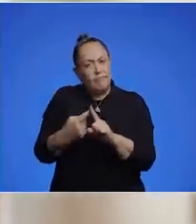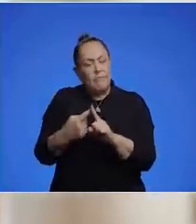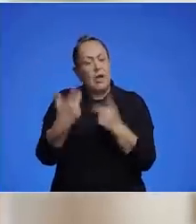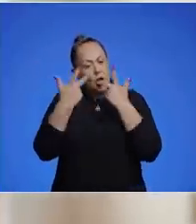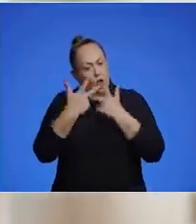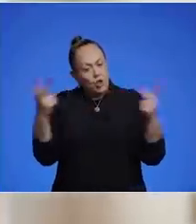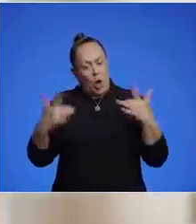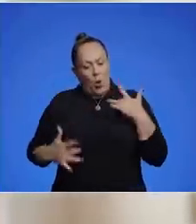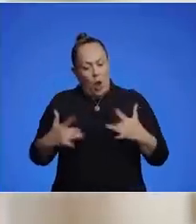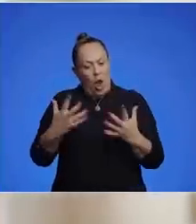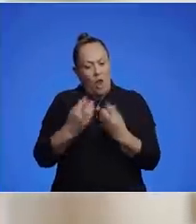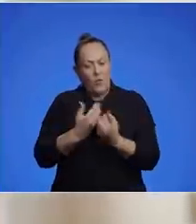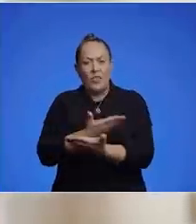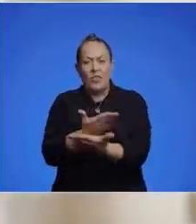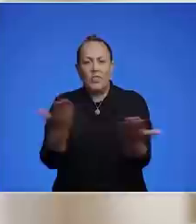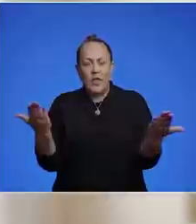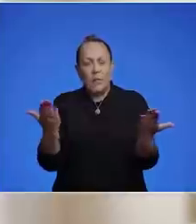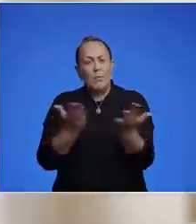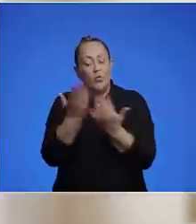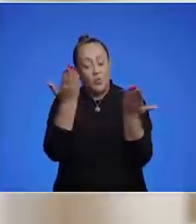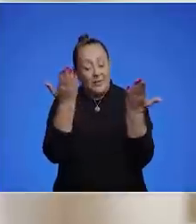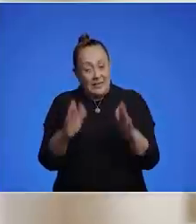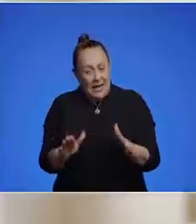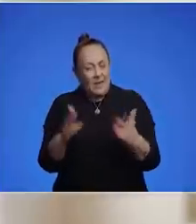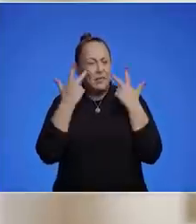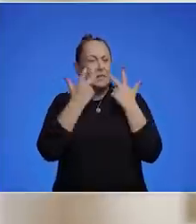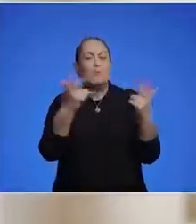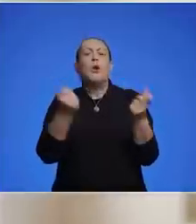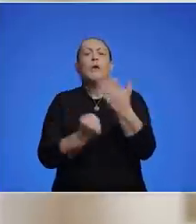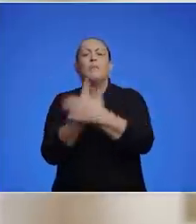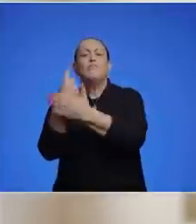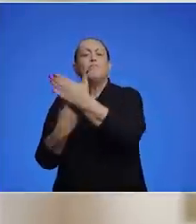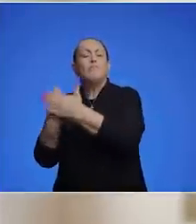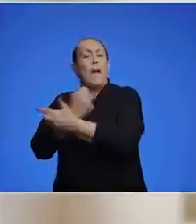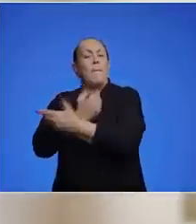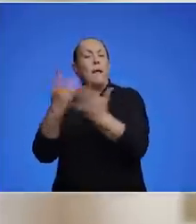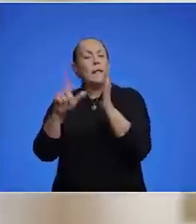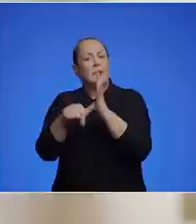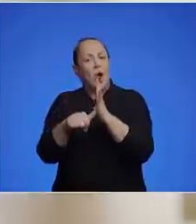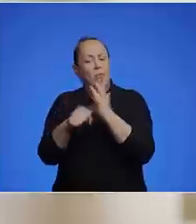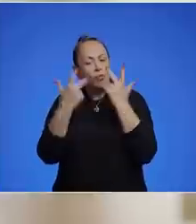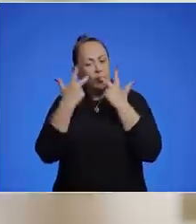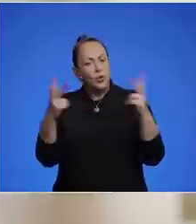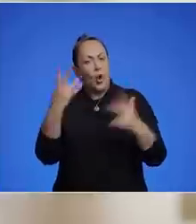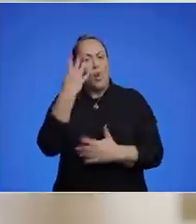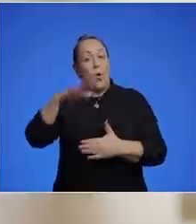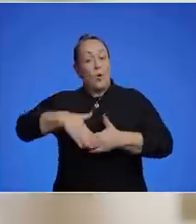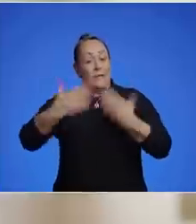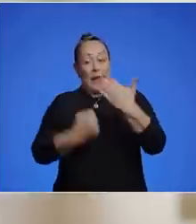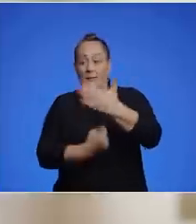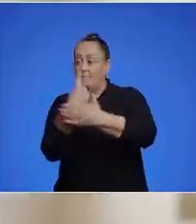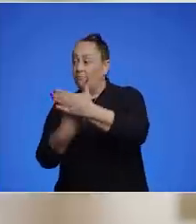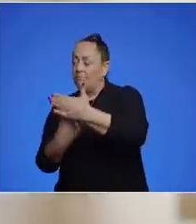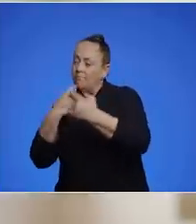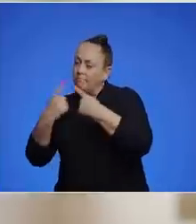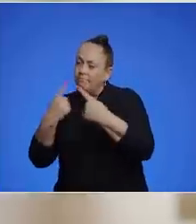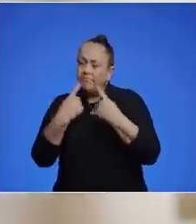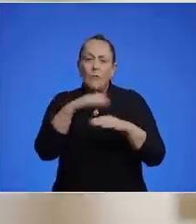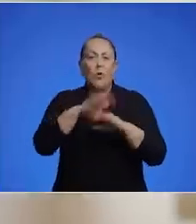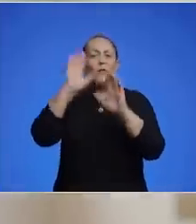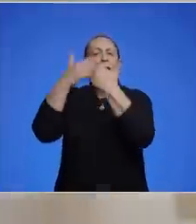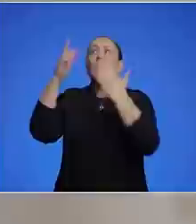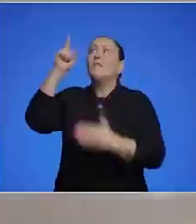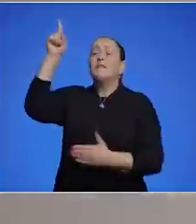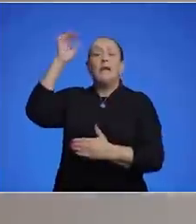himself alive to them after his passion by many demonstrations. For 40 days he had continued to appear to them and tell them about the kingdom of